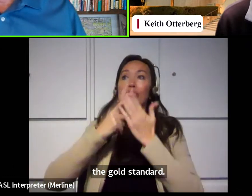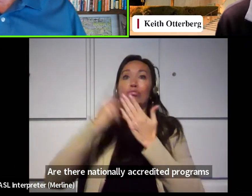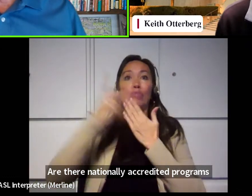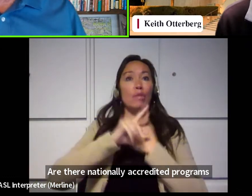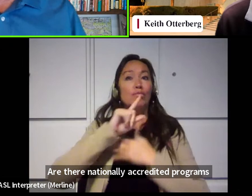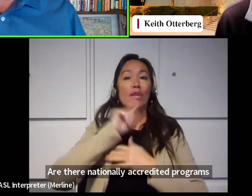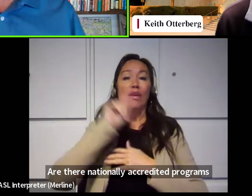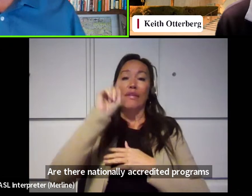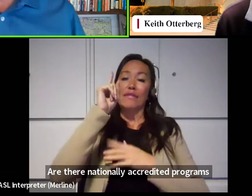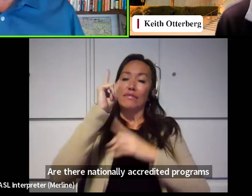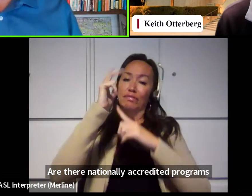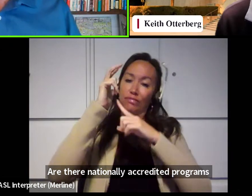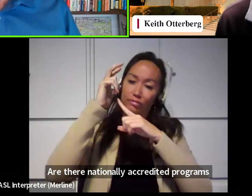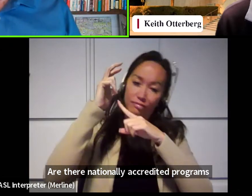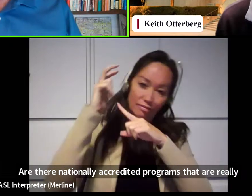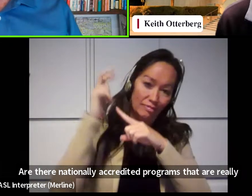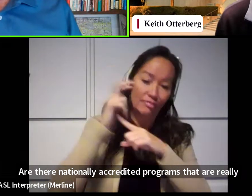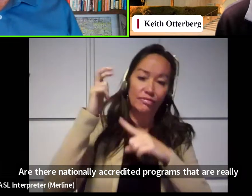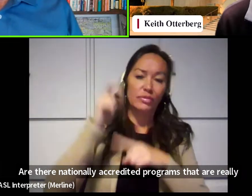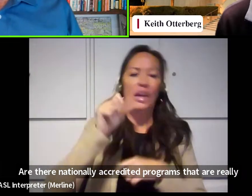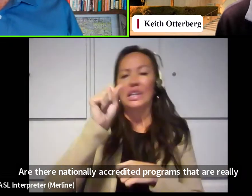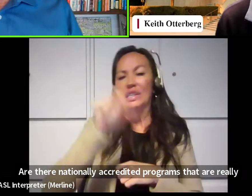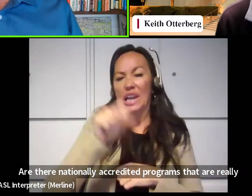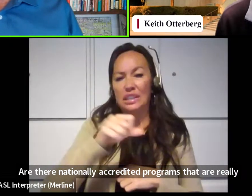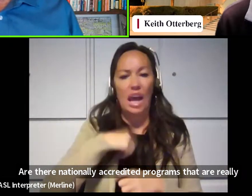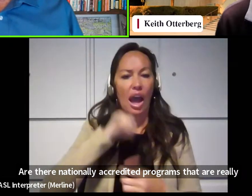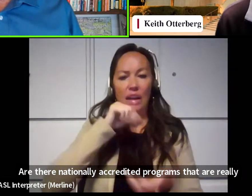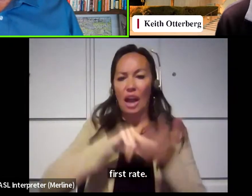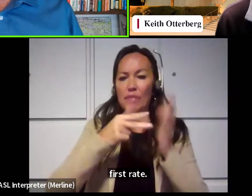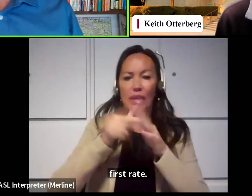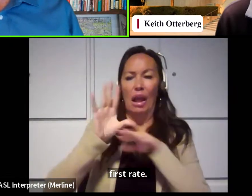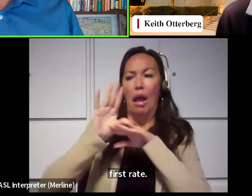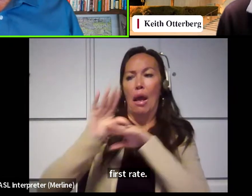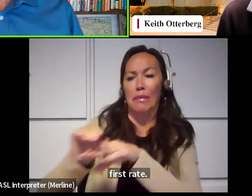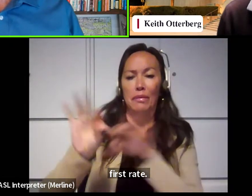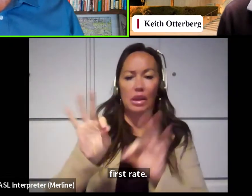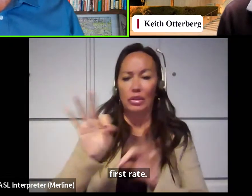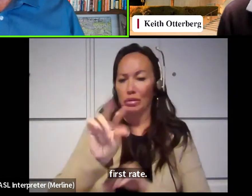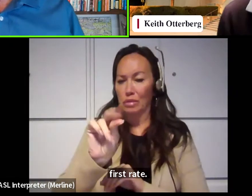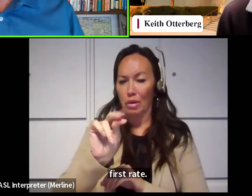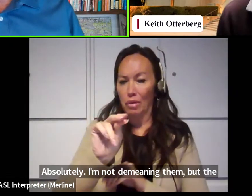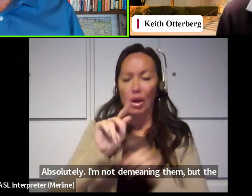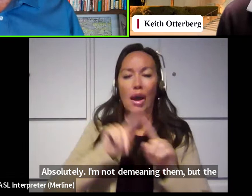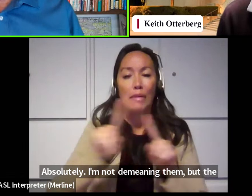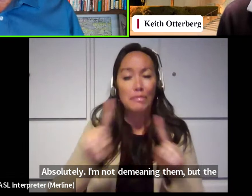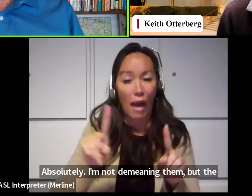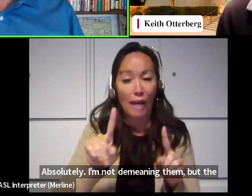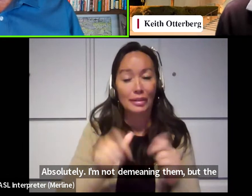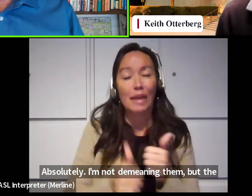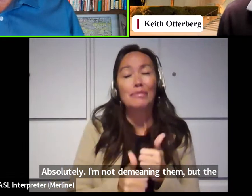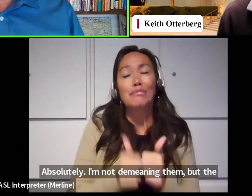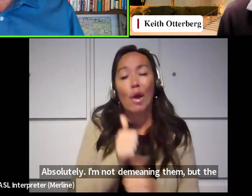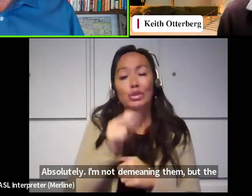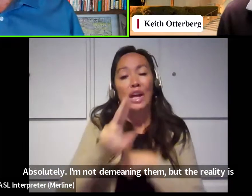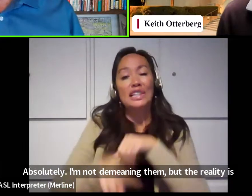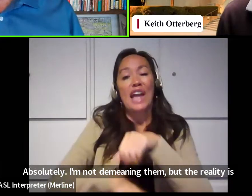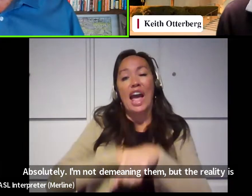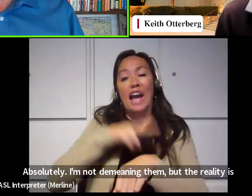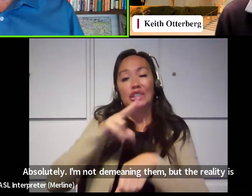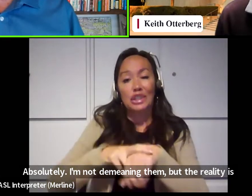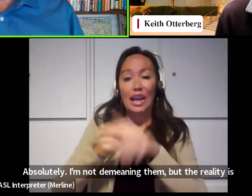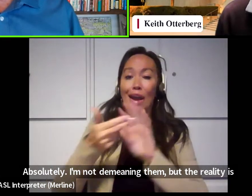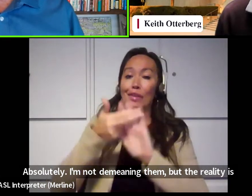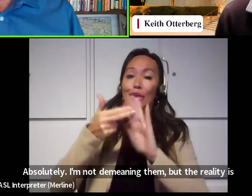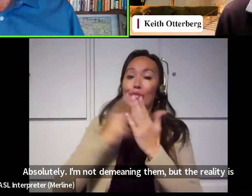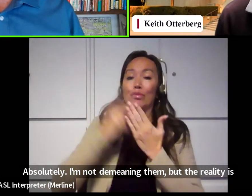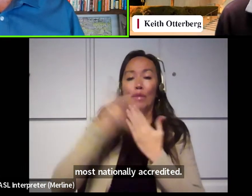rate? Absolutely. I'm not demeaning them, but the reality is most nationally accredited programs are not considered